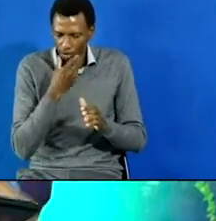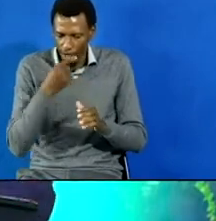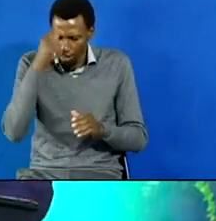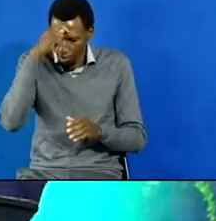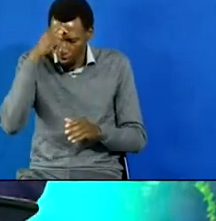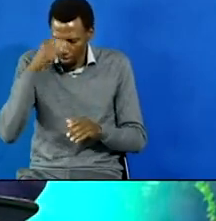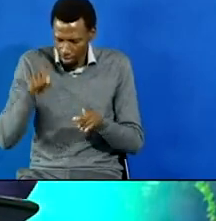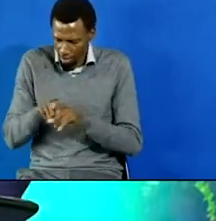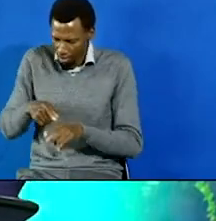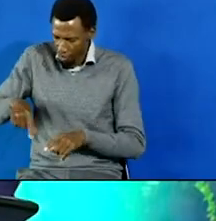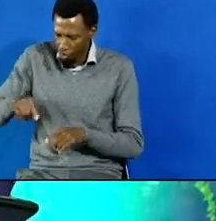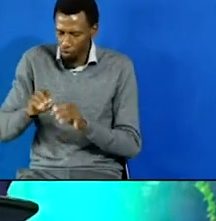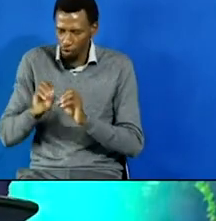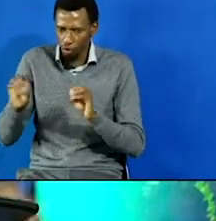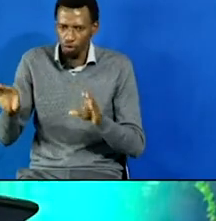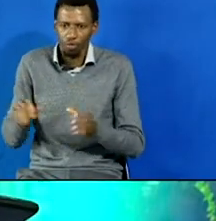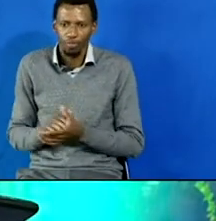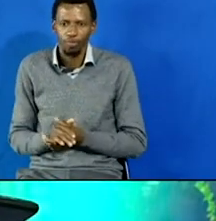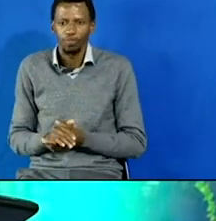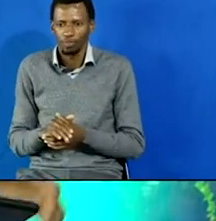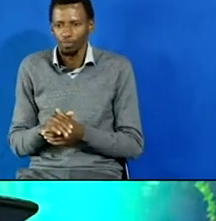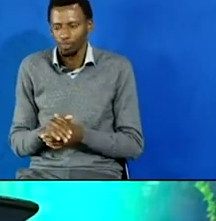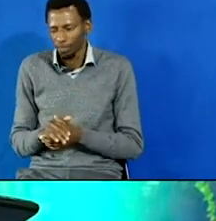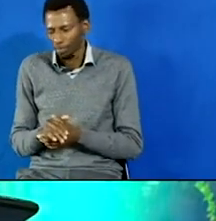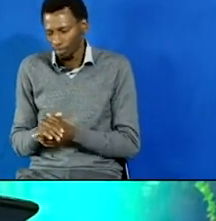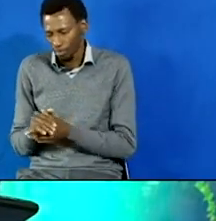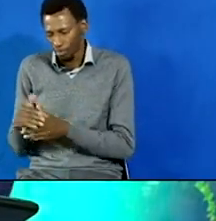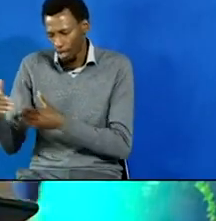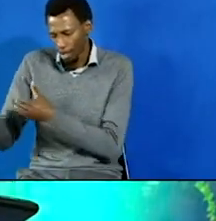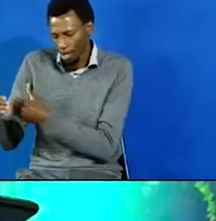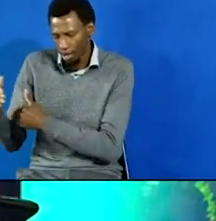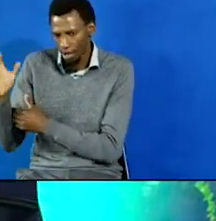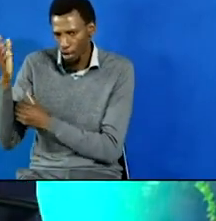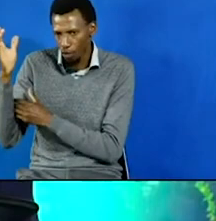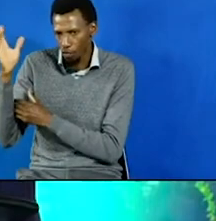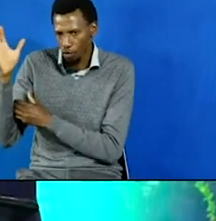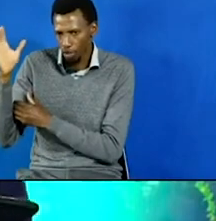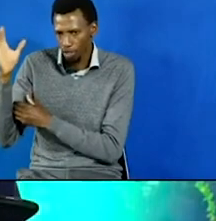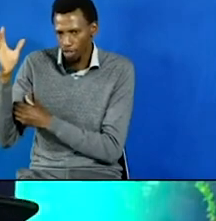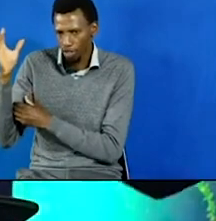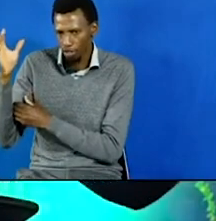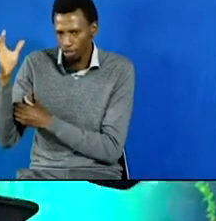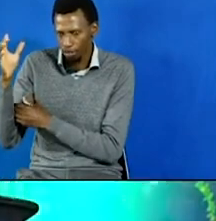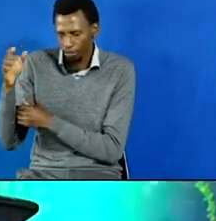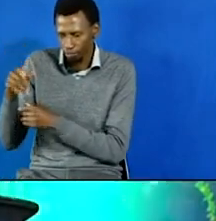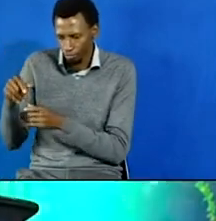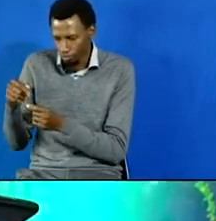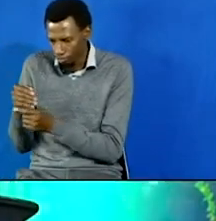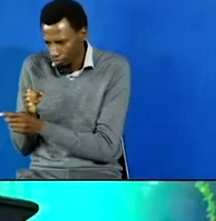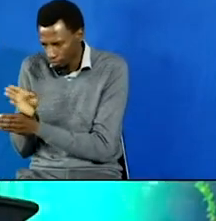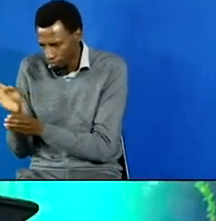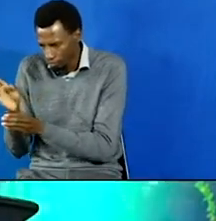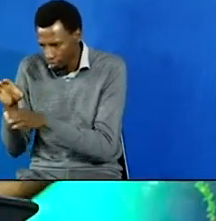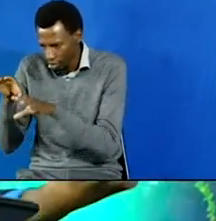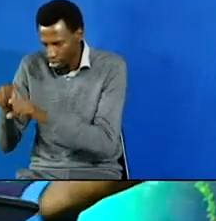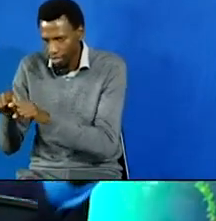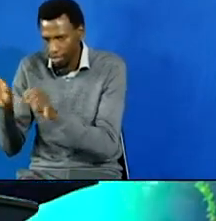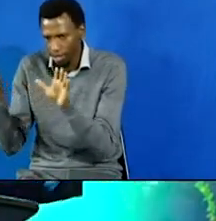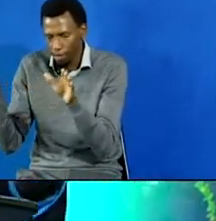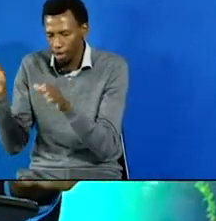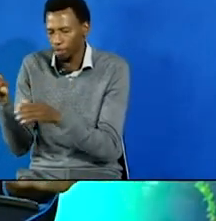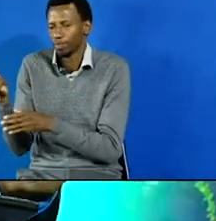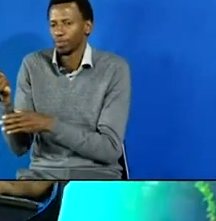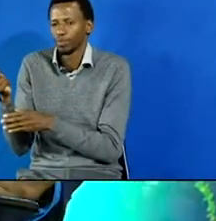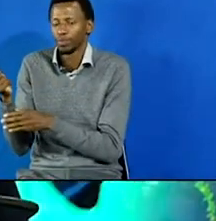he went in a nearby bush and caught hold of a small bird. And he came with